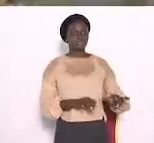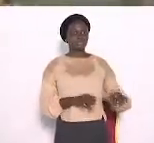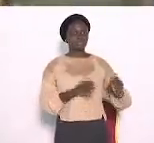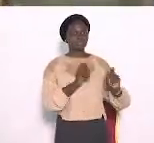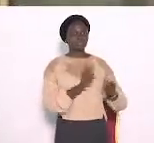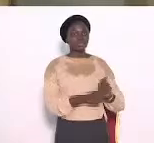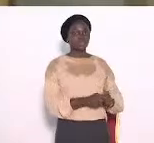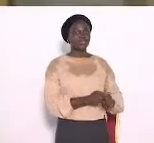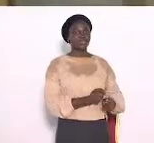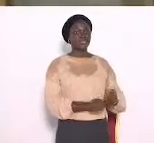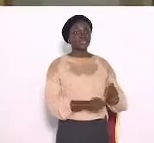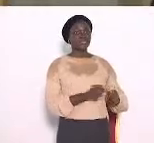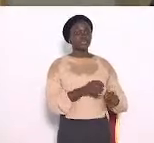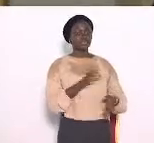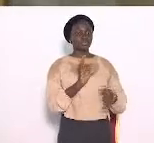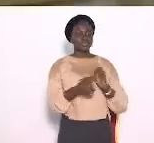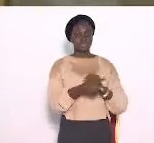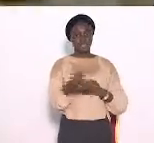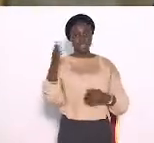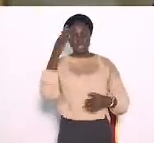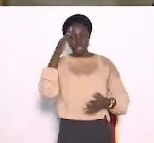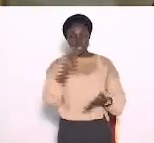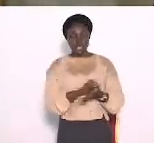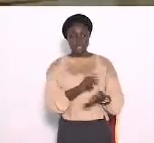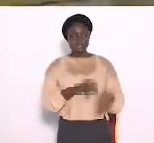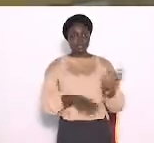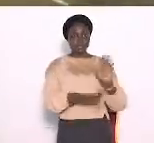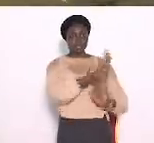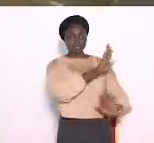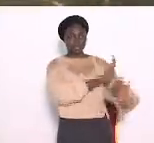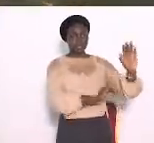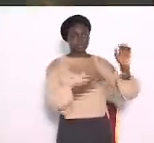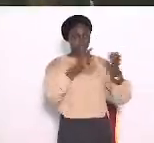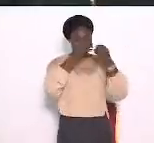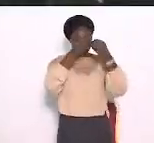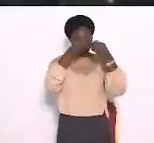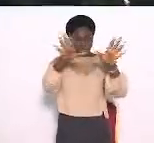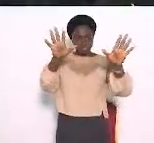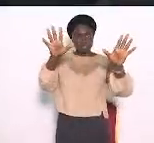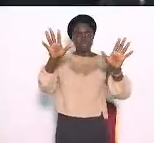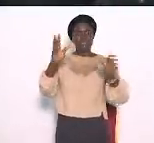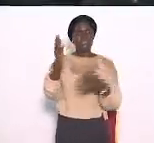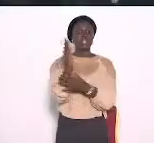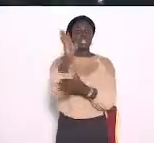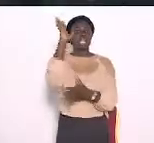Helu if you know the is over lift your hands and shout